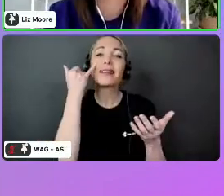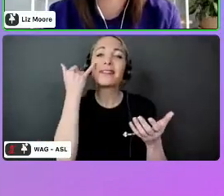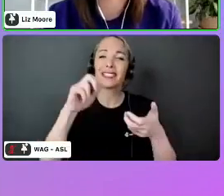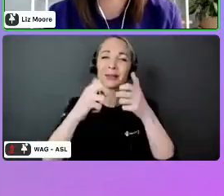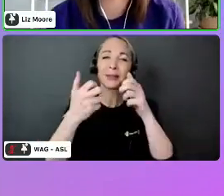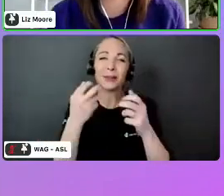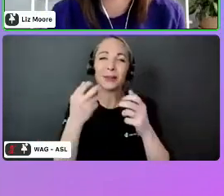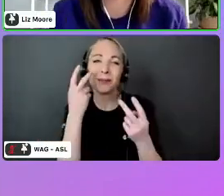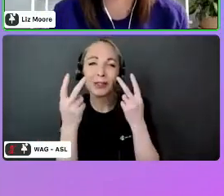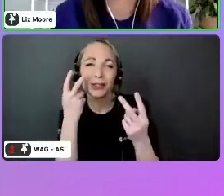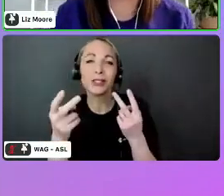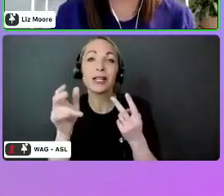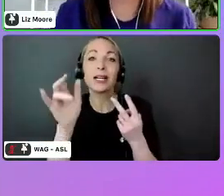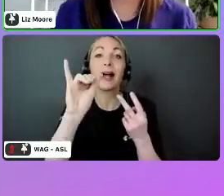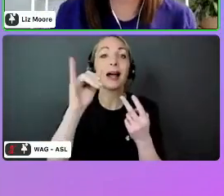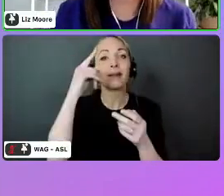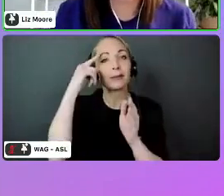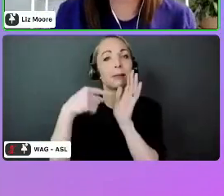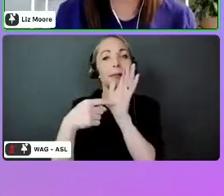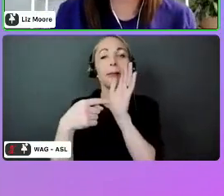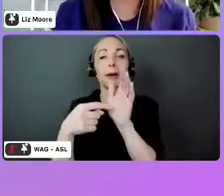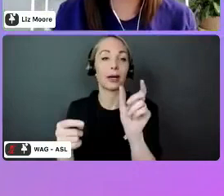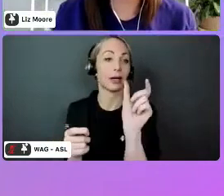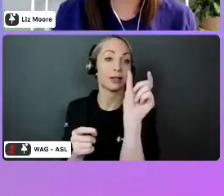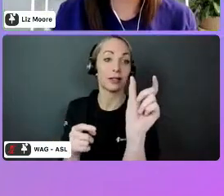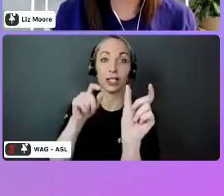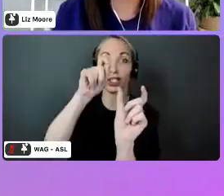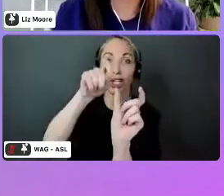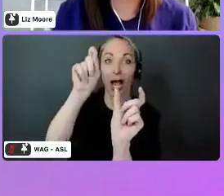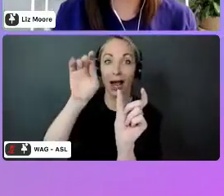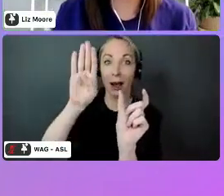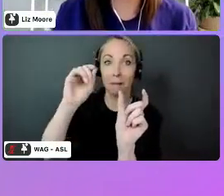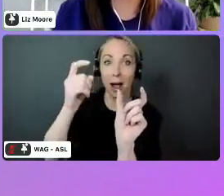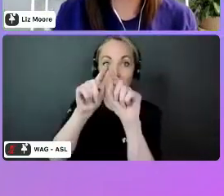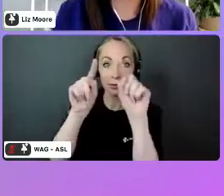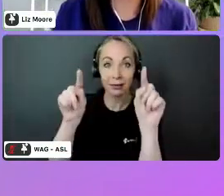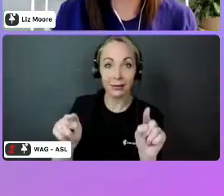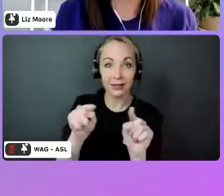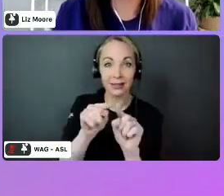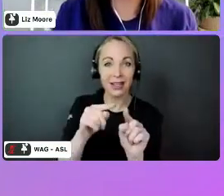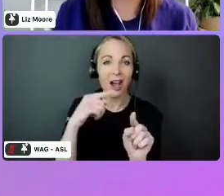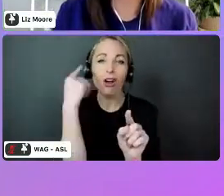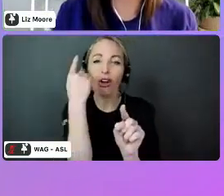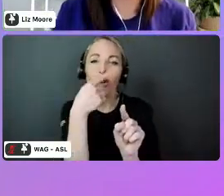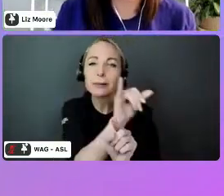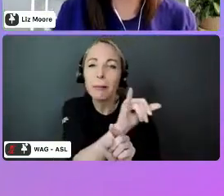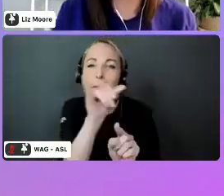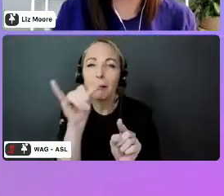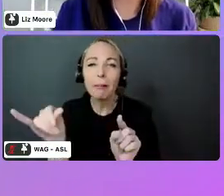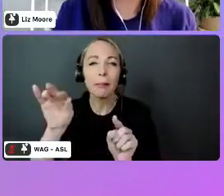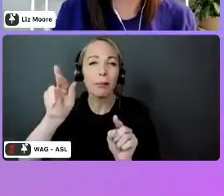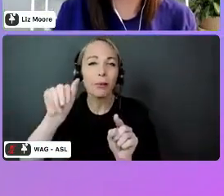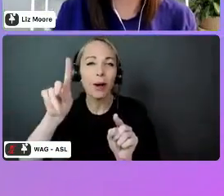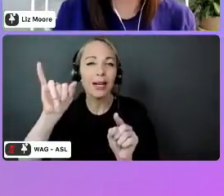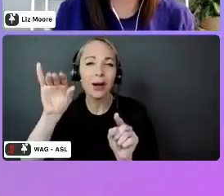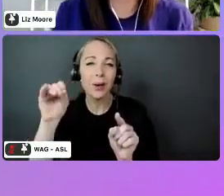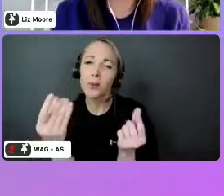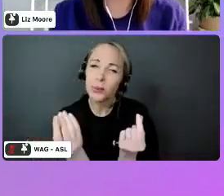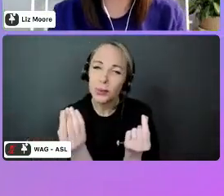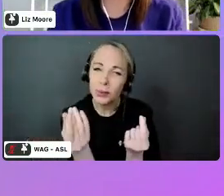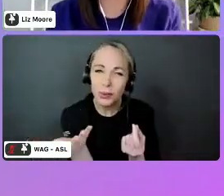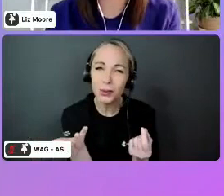like a radio? I see. So if a checkbox looks like a radio, our machine learning will